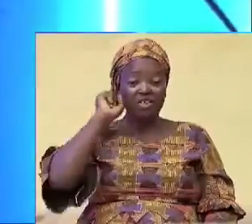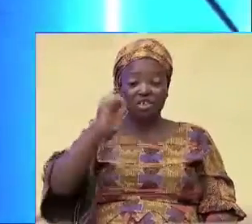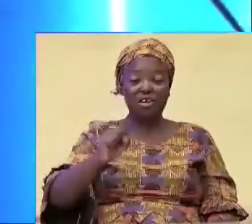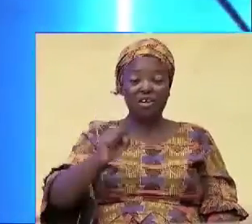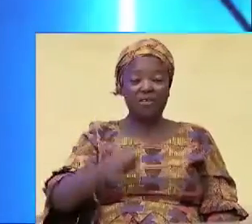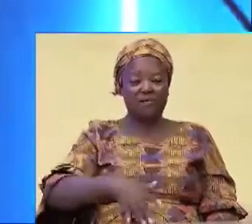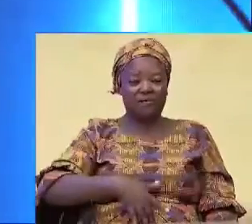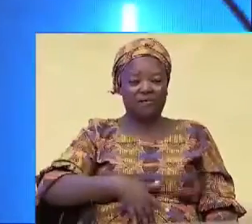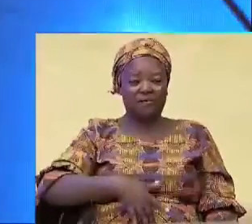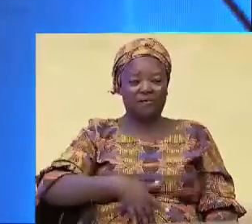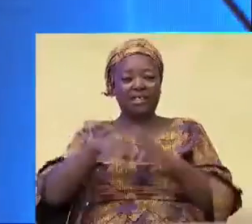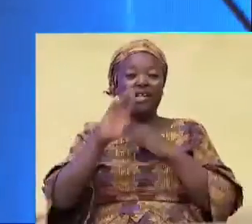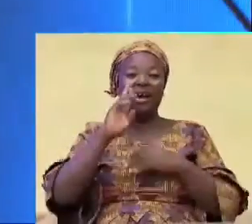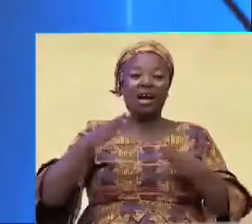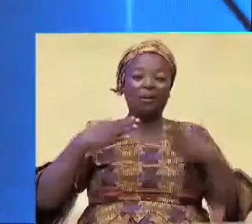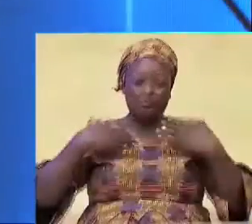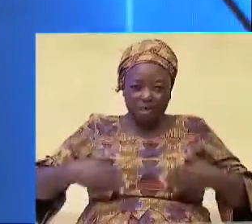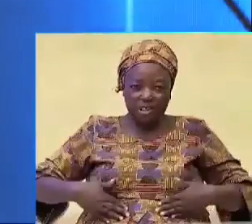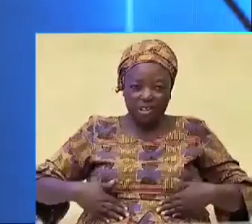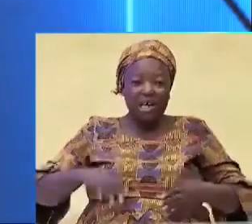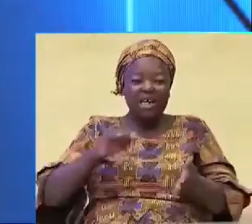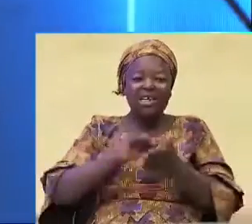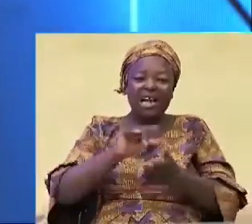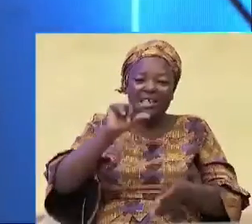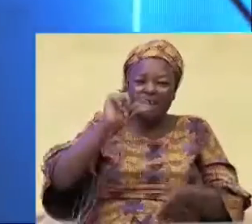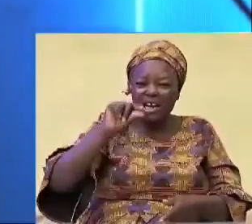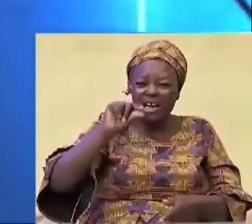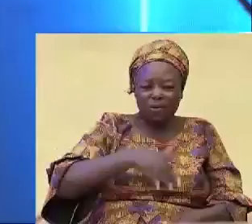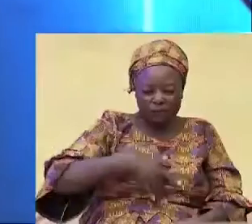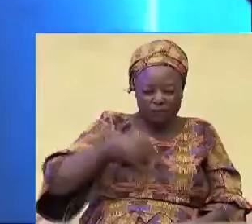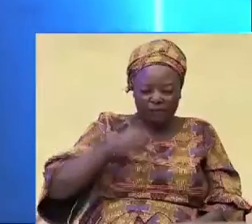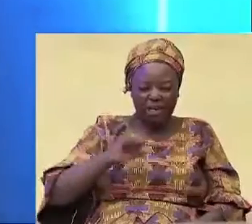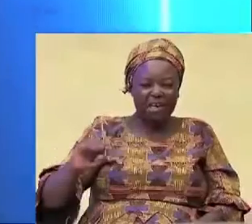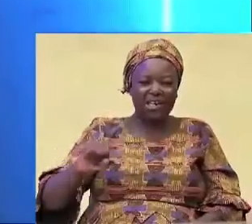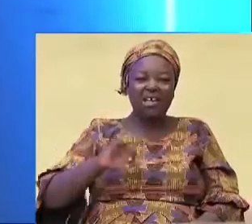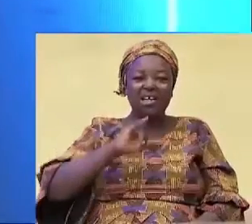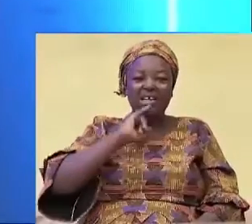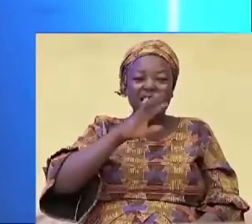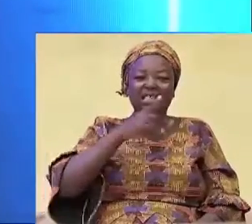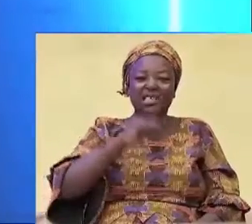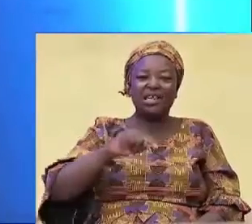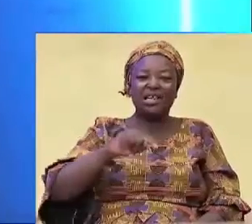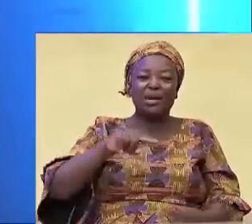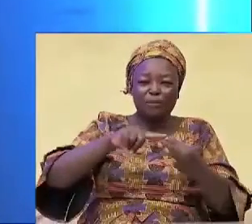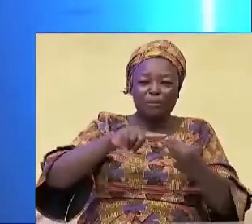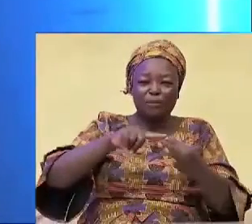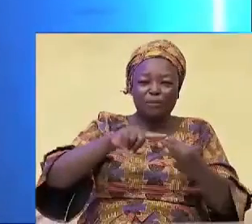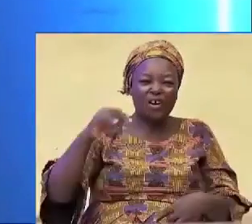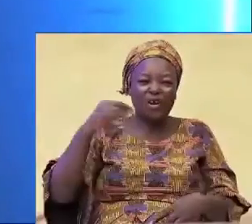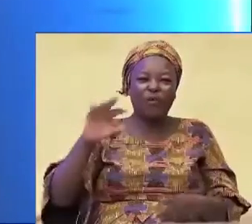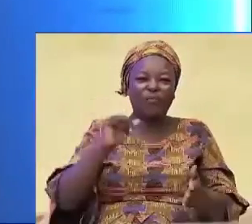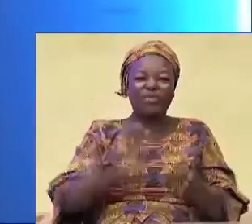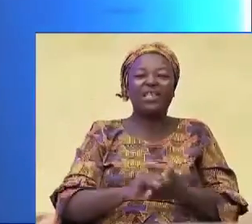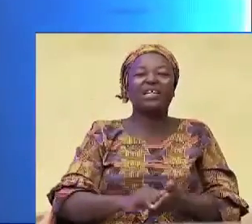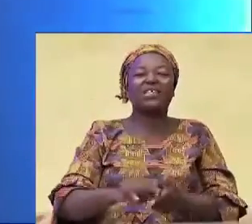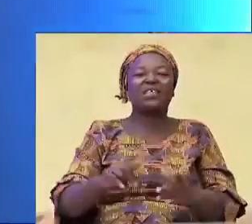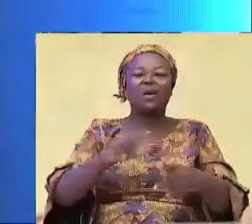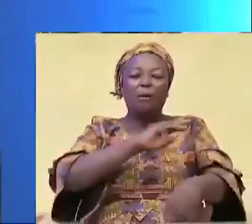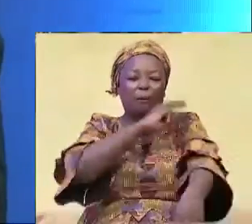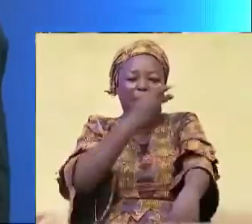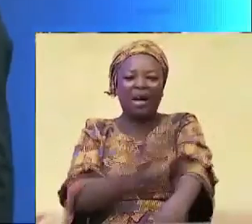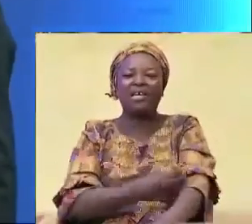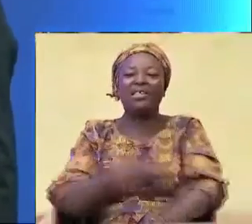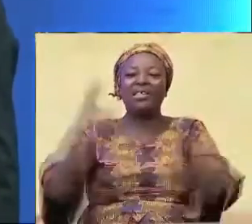feeling she felt in her body. That little feeling is the forerunner of